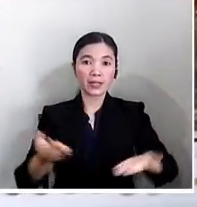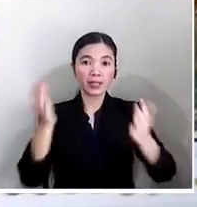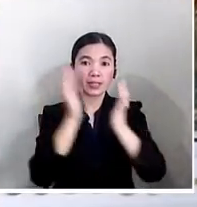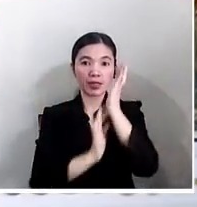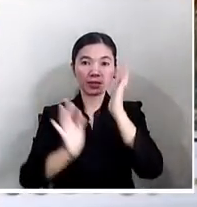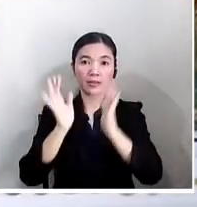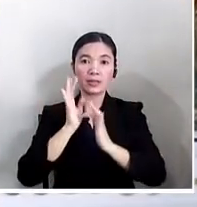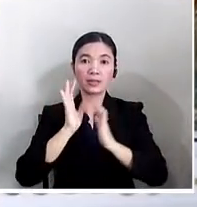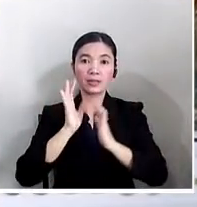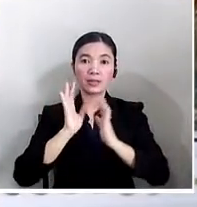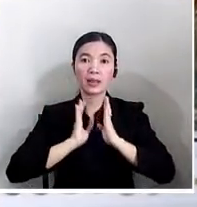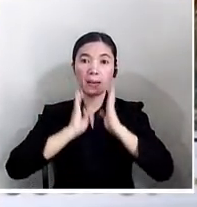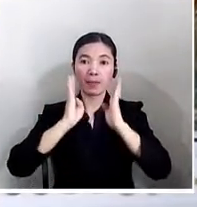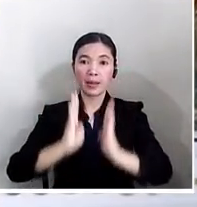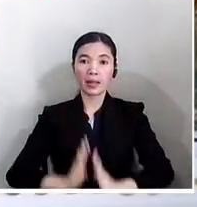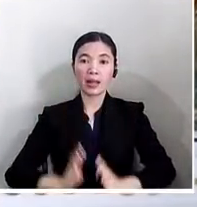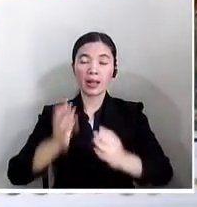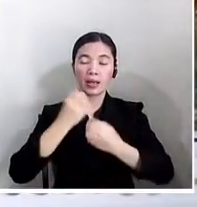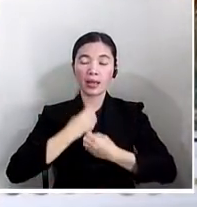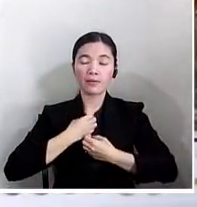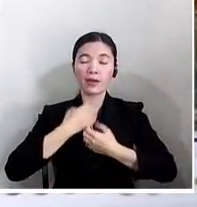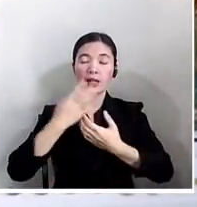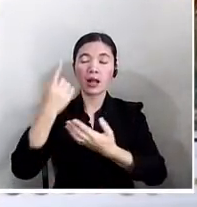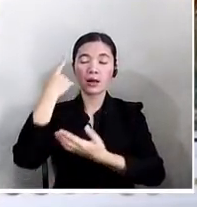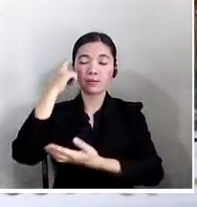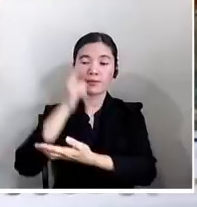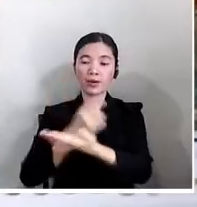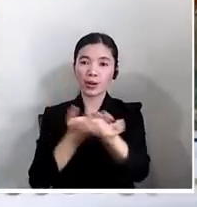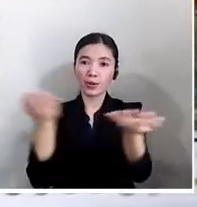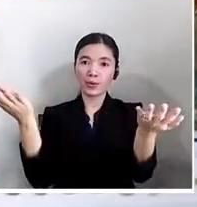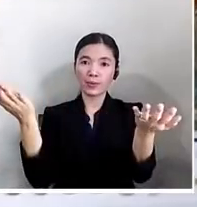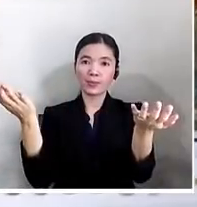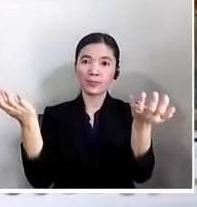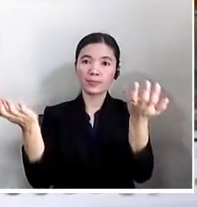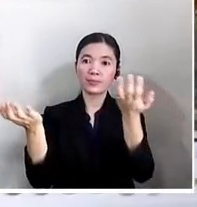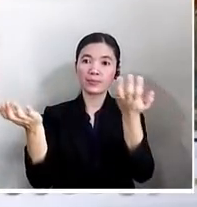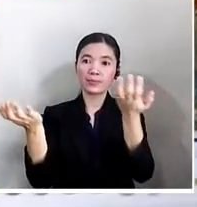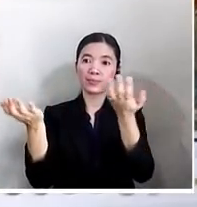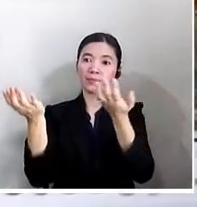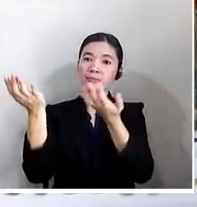body, which will be given up for you."